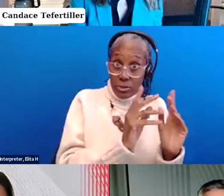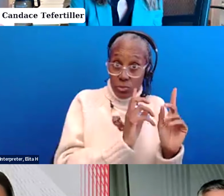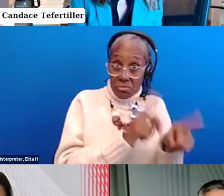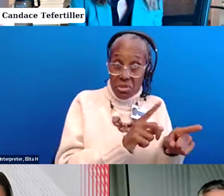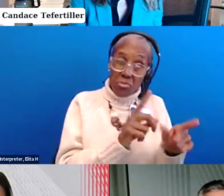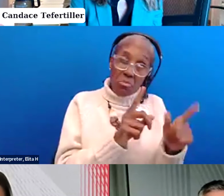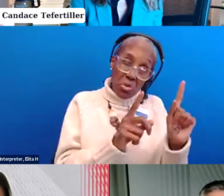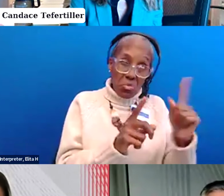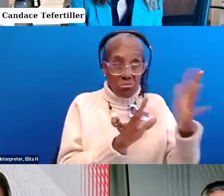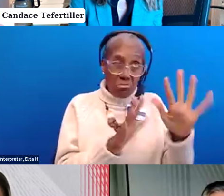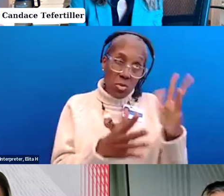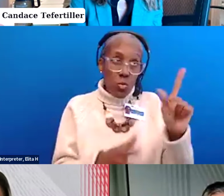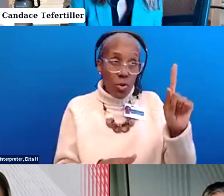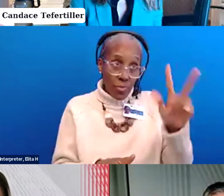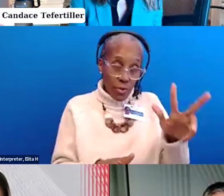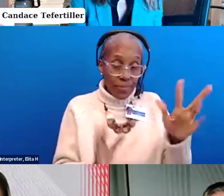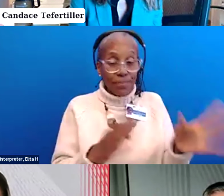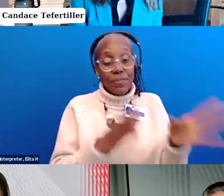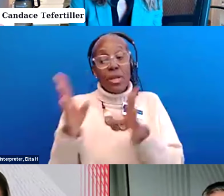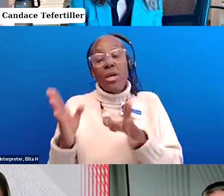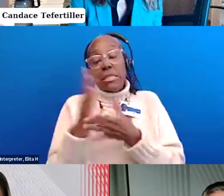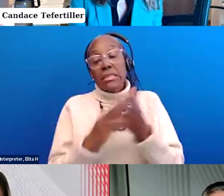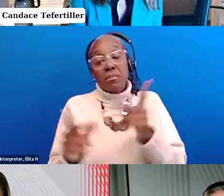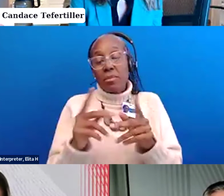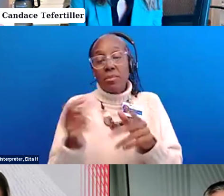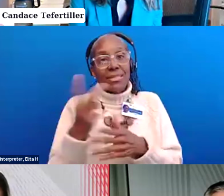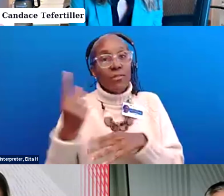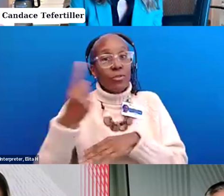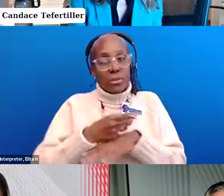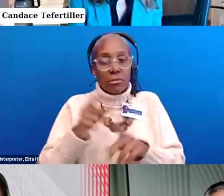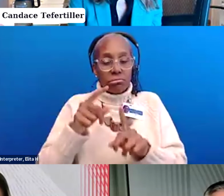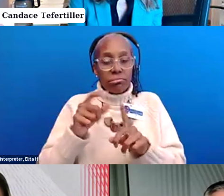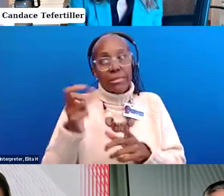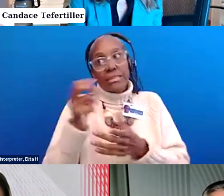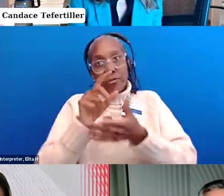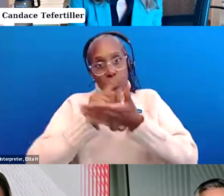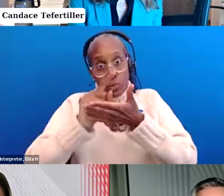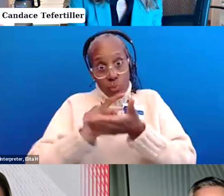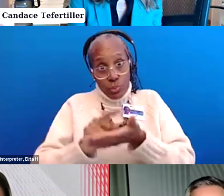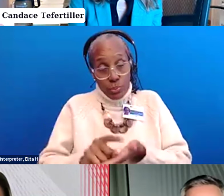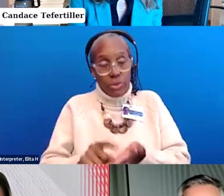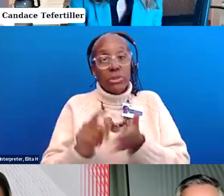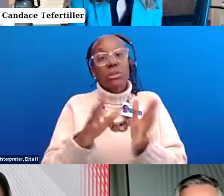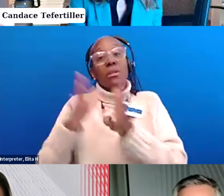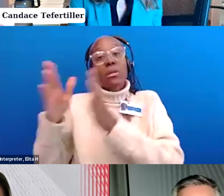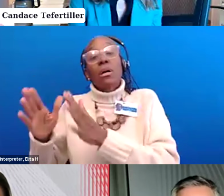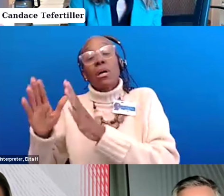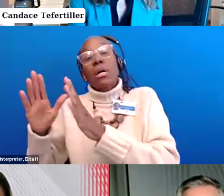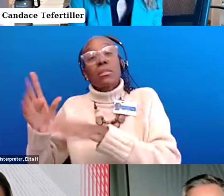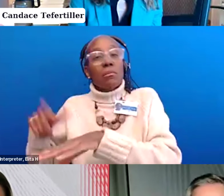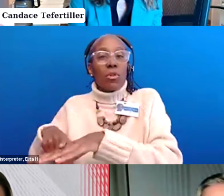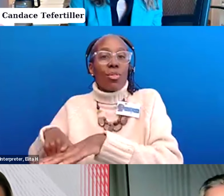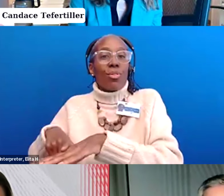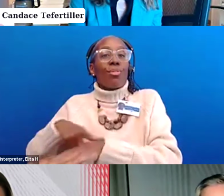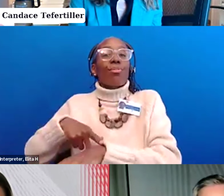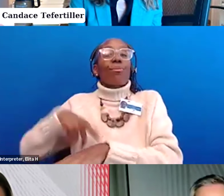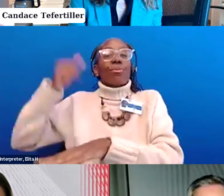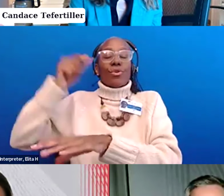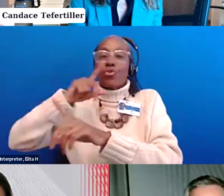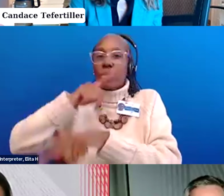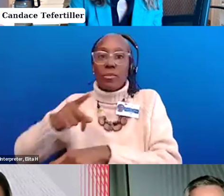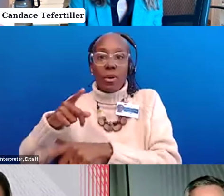about a third of people. Some people respond after several days or even several weeks. And some people may take longer to respond, and they may